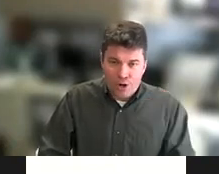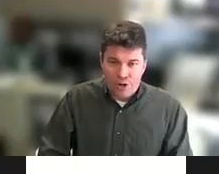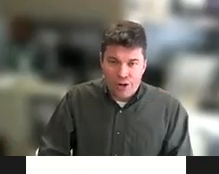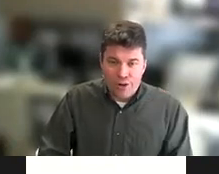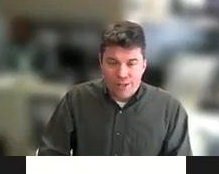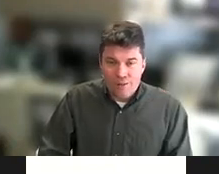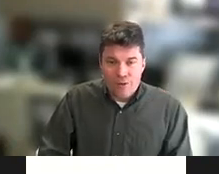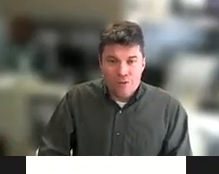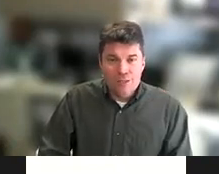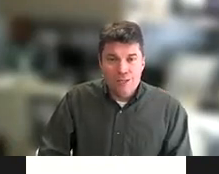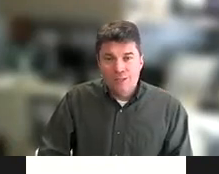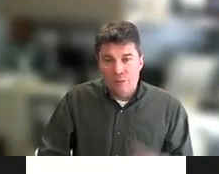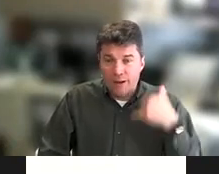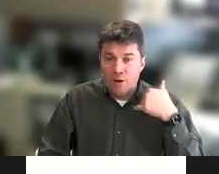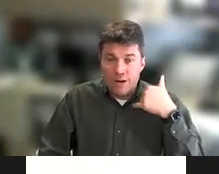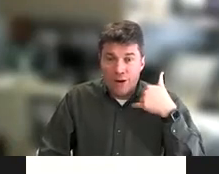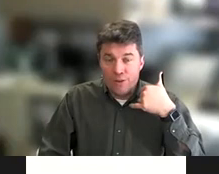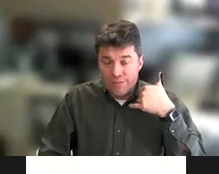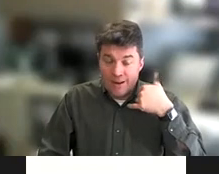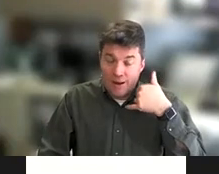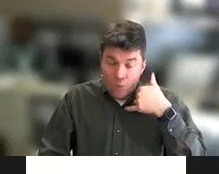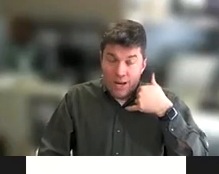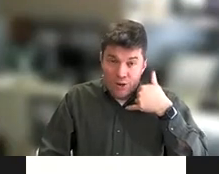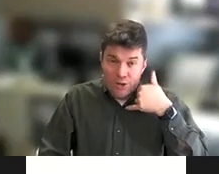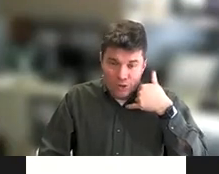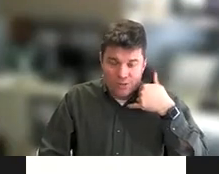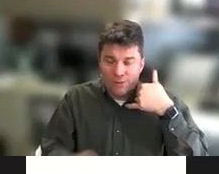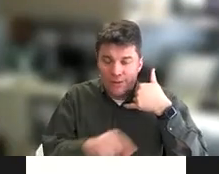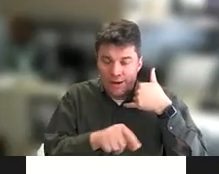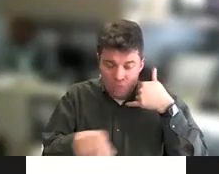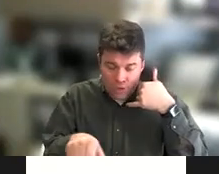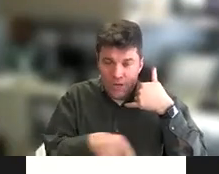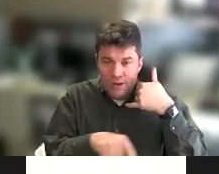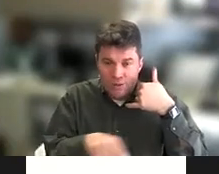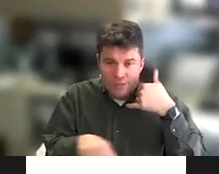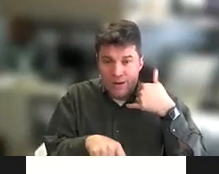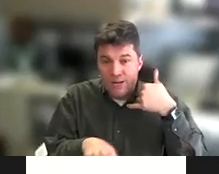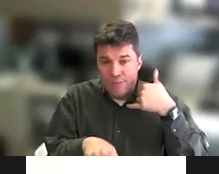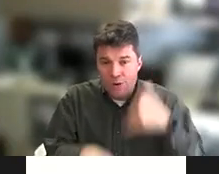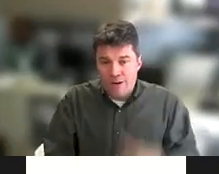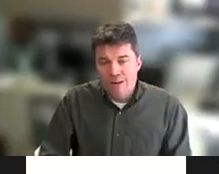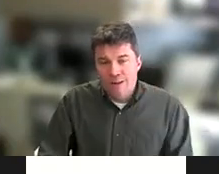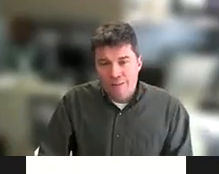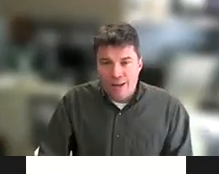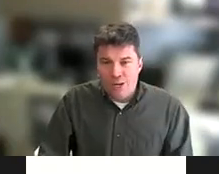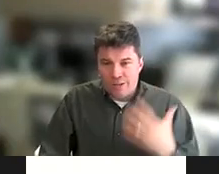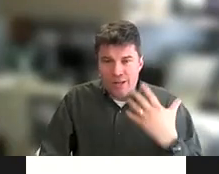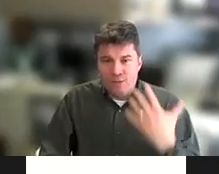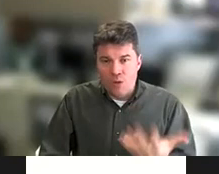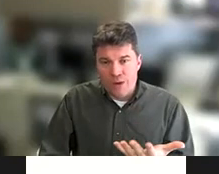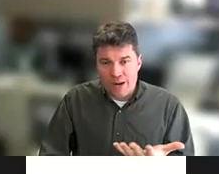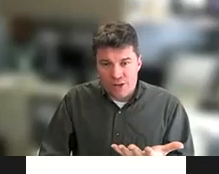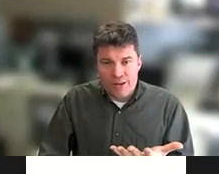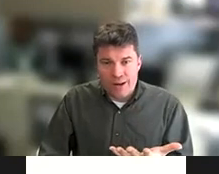it gets a little bit harder to hear on the telephone. So they can not only hear the person, but they can read what's being spoken. And that